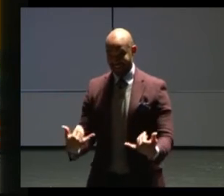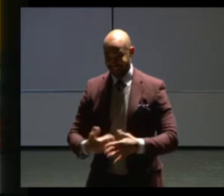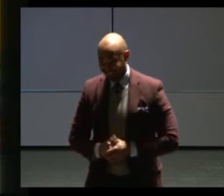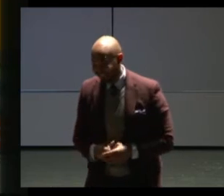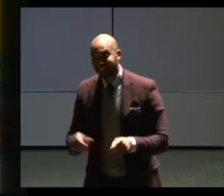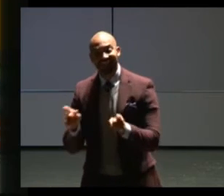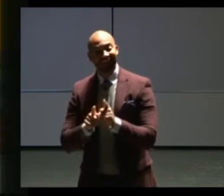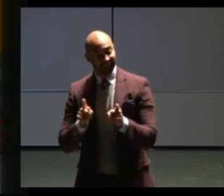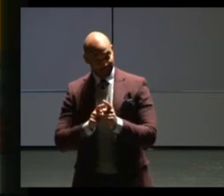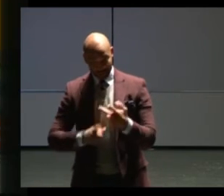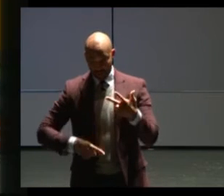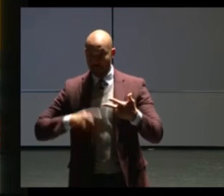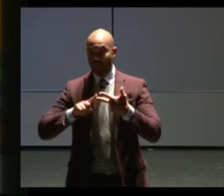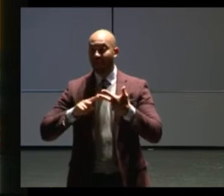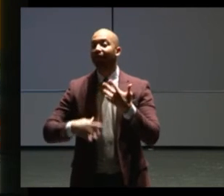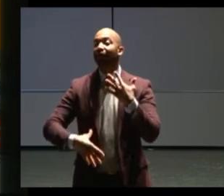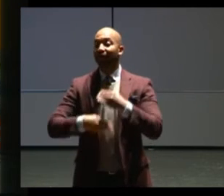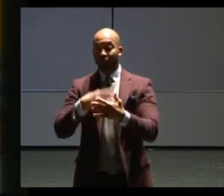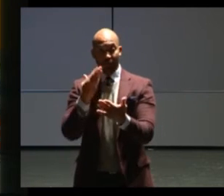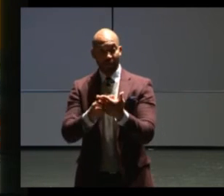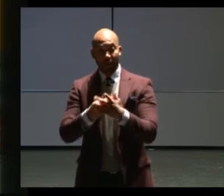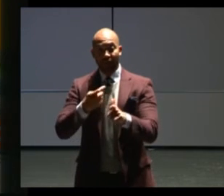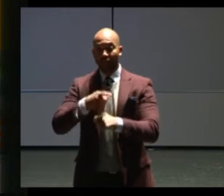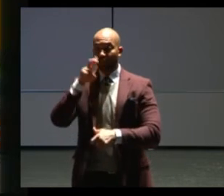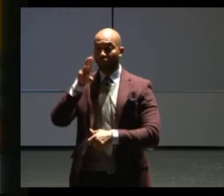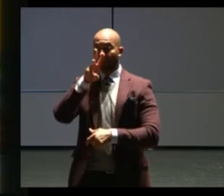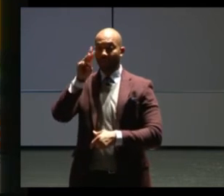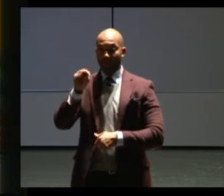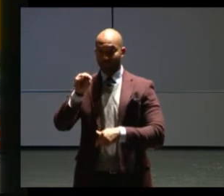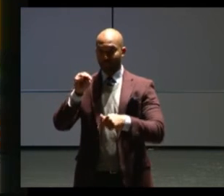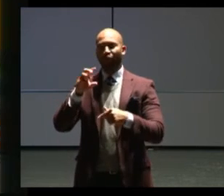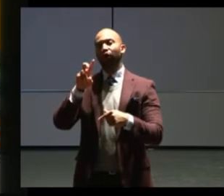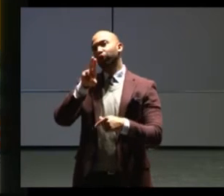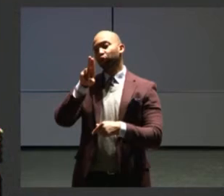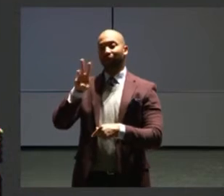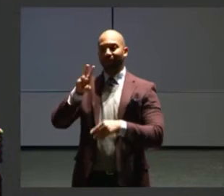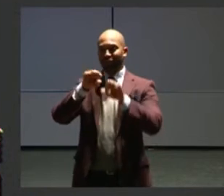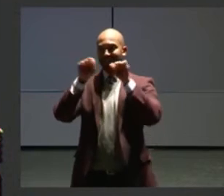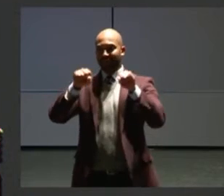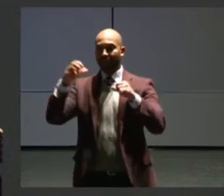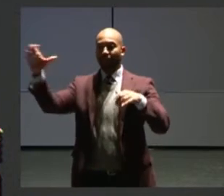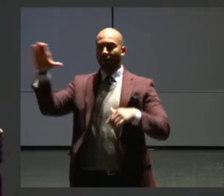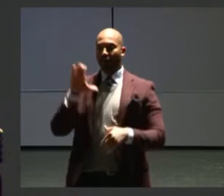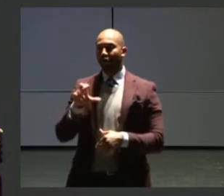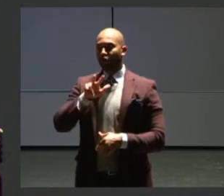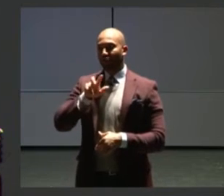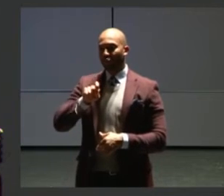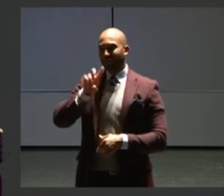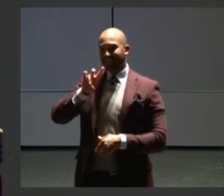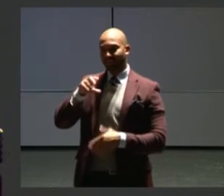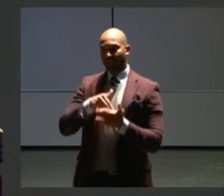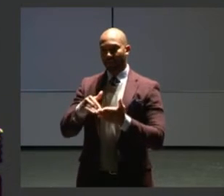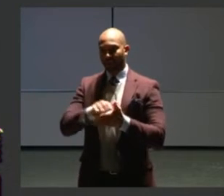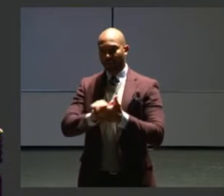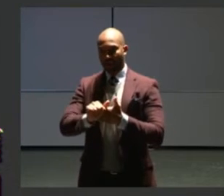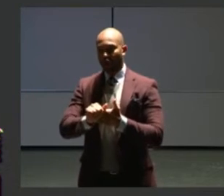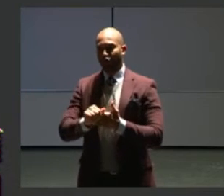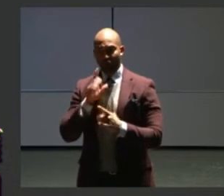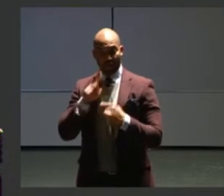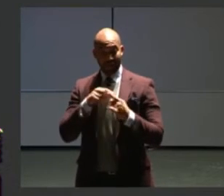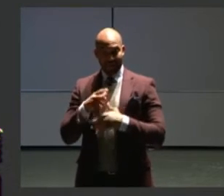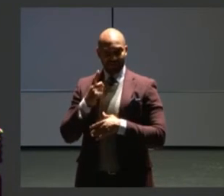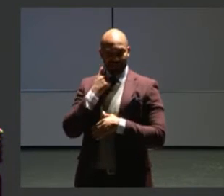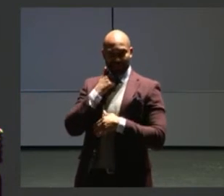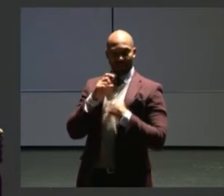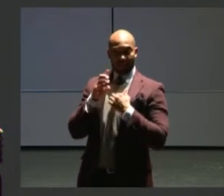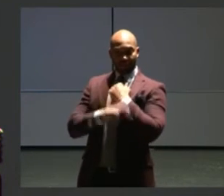We also have received additional funds from UW System for a three-year period to the tune of $3.7 million that I've talked about this fall in some of the